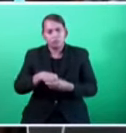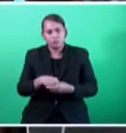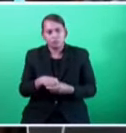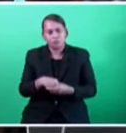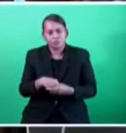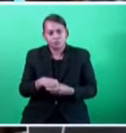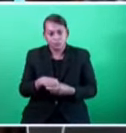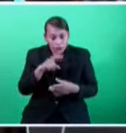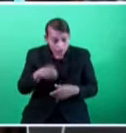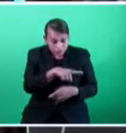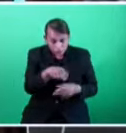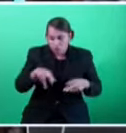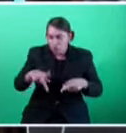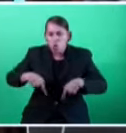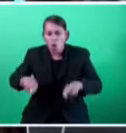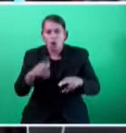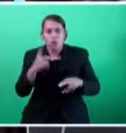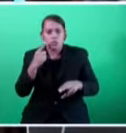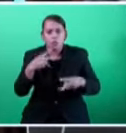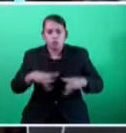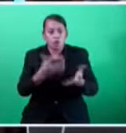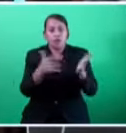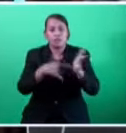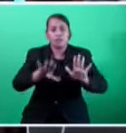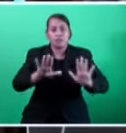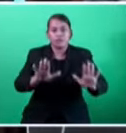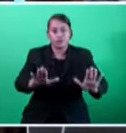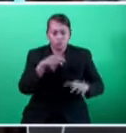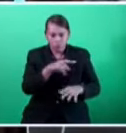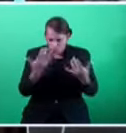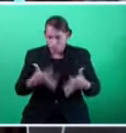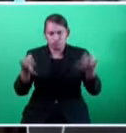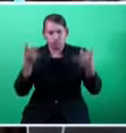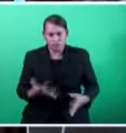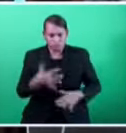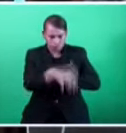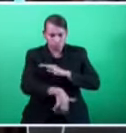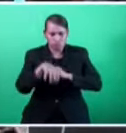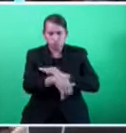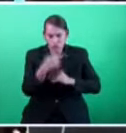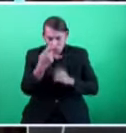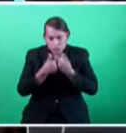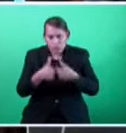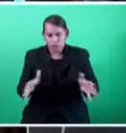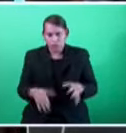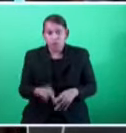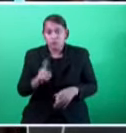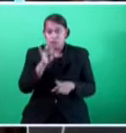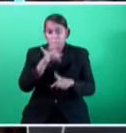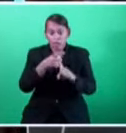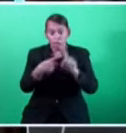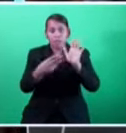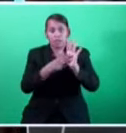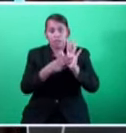creeks. Waimbula Creek in Talebu, we are now ready to roll out the desilting of that. 10 kilometers of Waimbula Creek we have to desilt. This